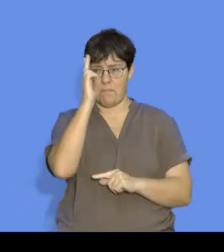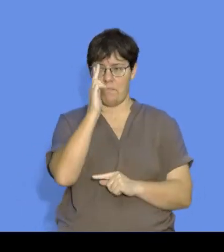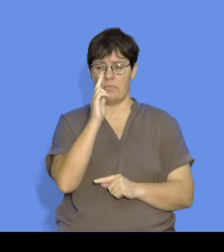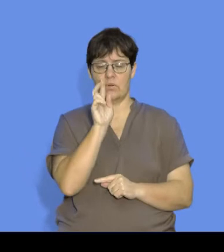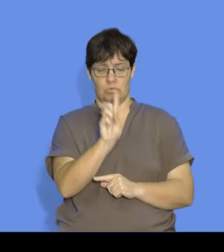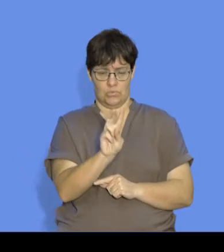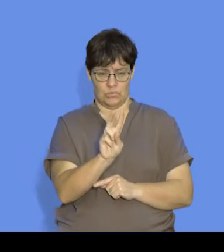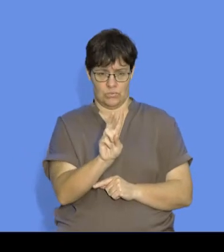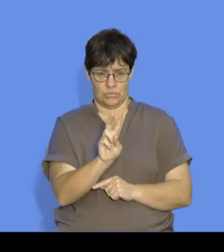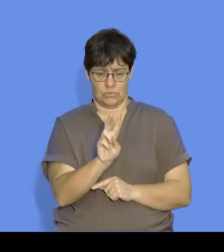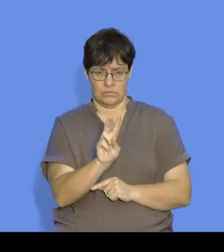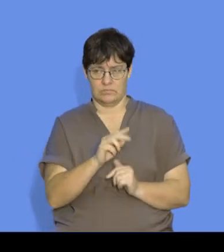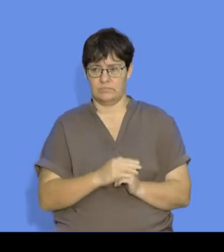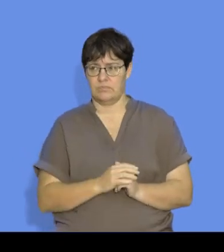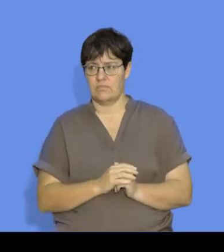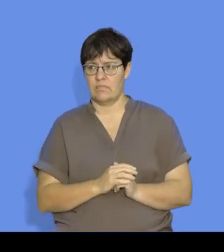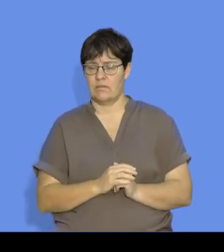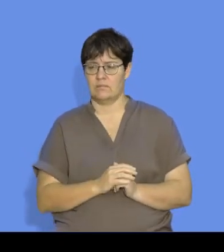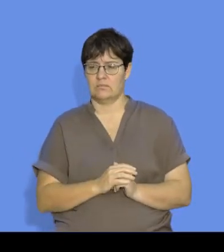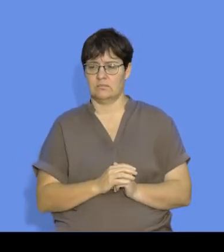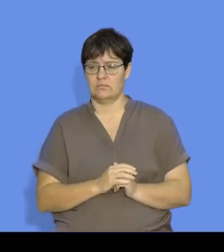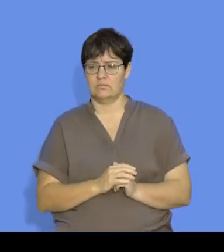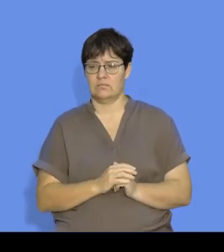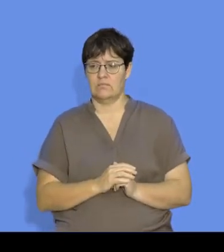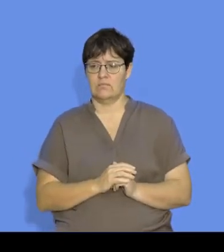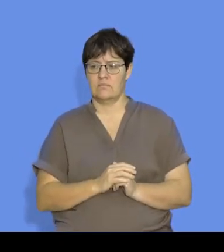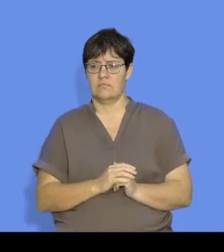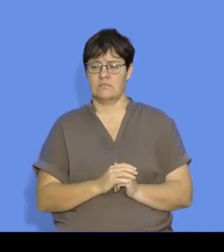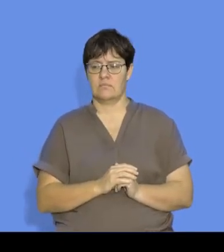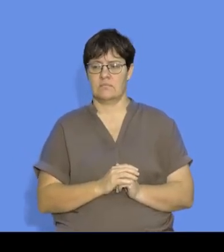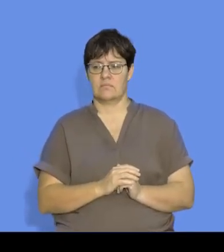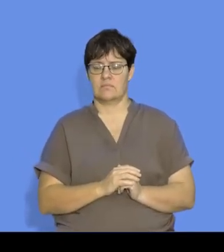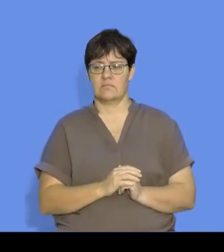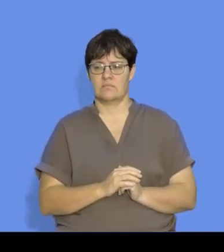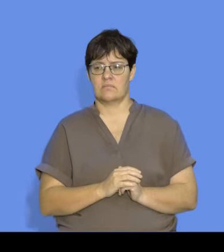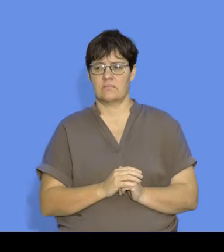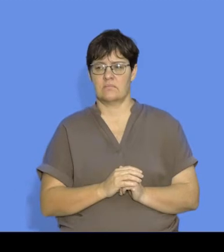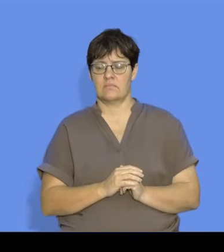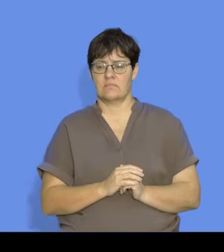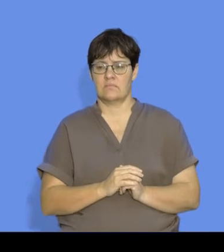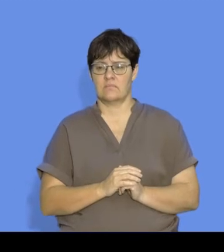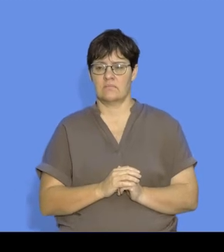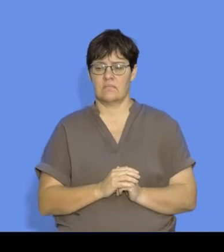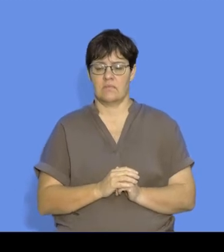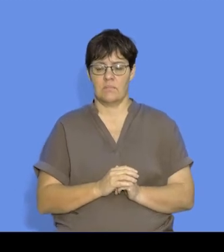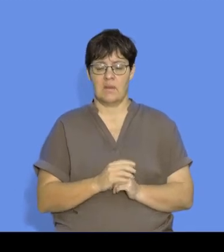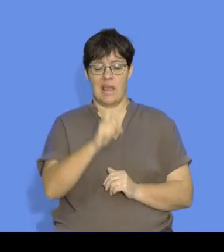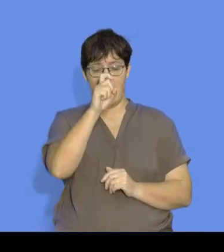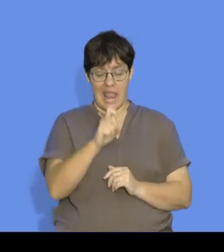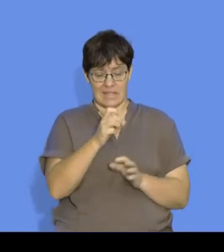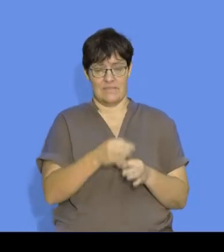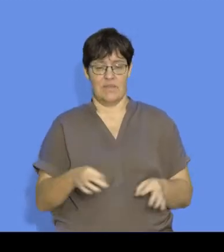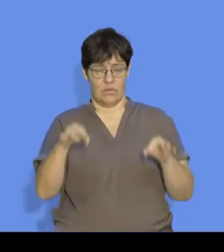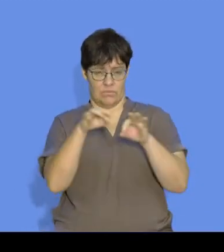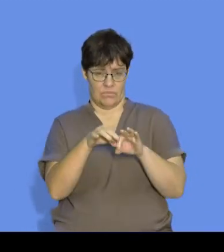graph into 2 equal parts, which is 2 halves. So it is actually the